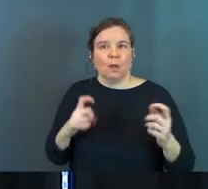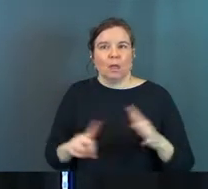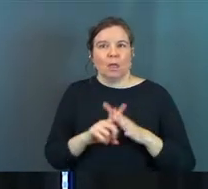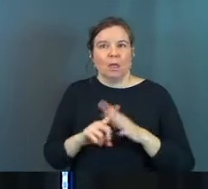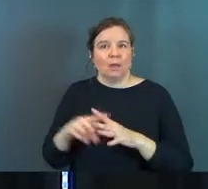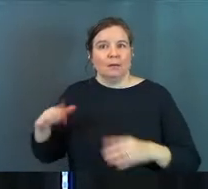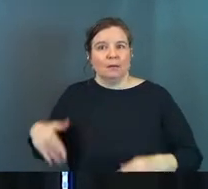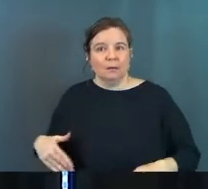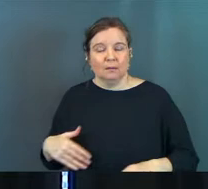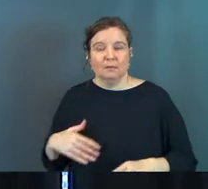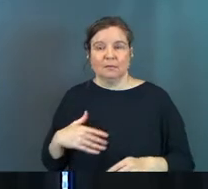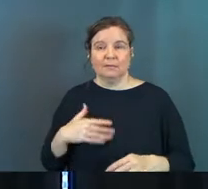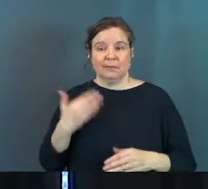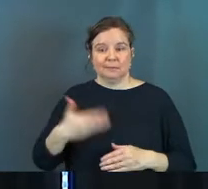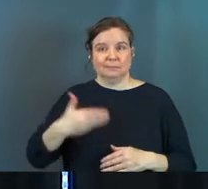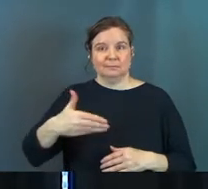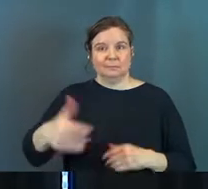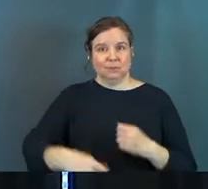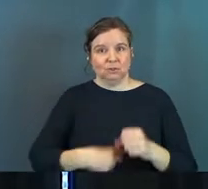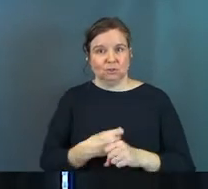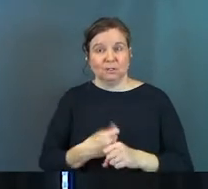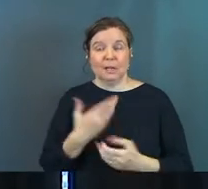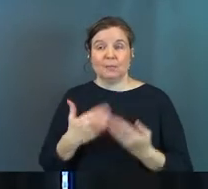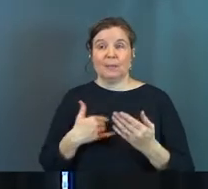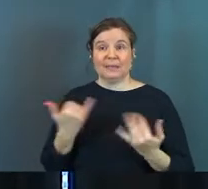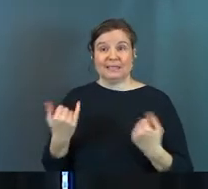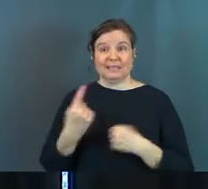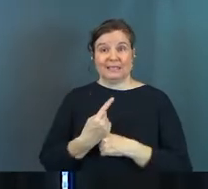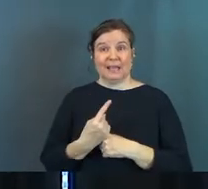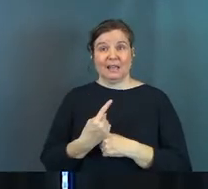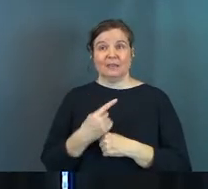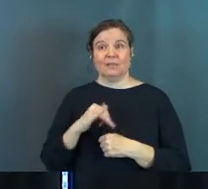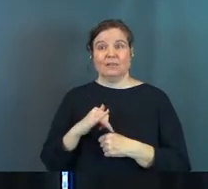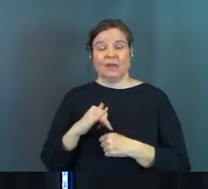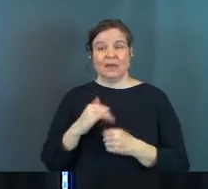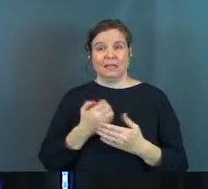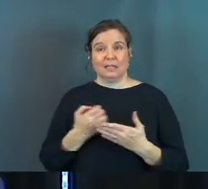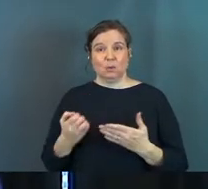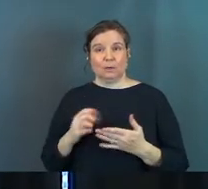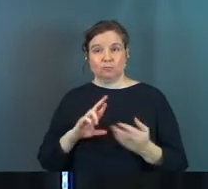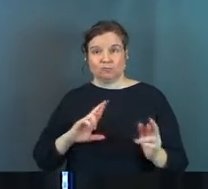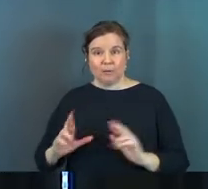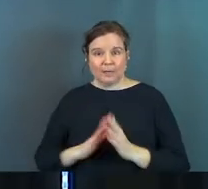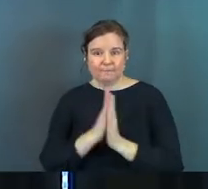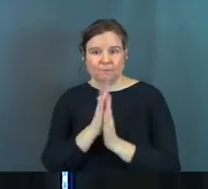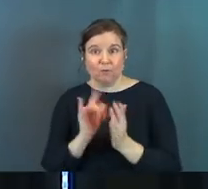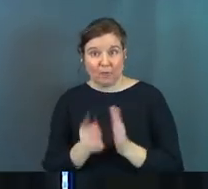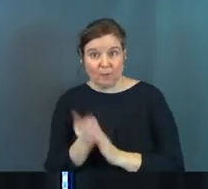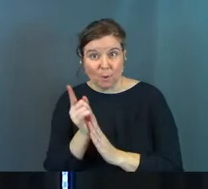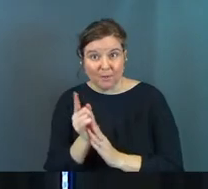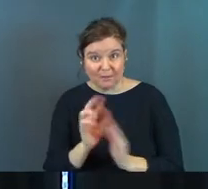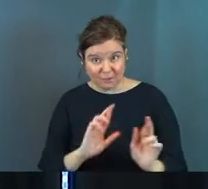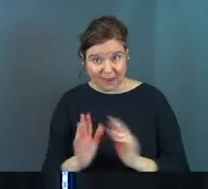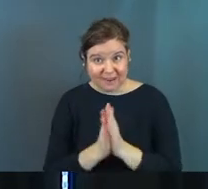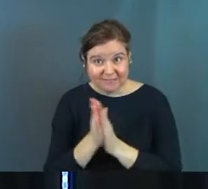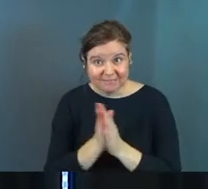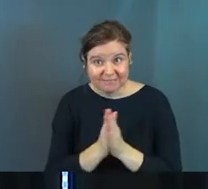that are going to come to you in the coming years. And it may be that today is the day that equips you for that moment. Amen? Are you